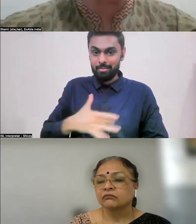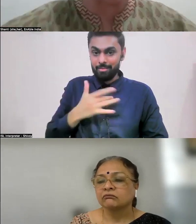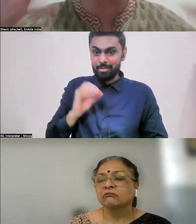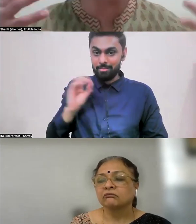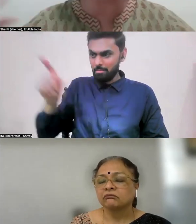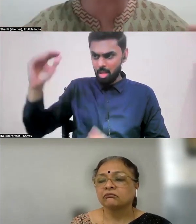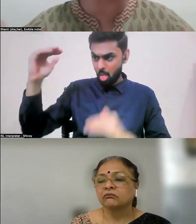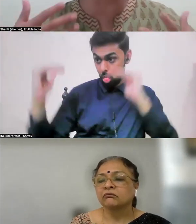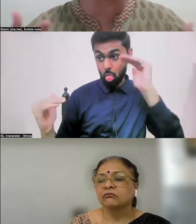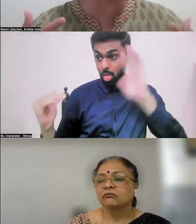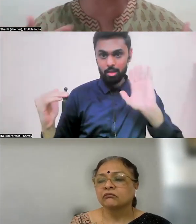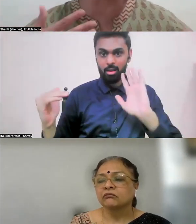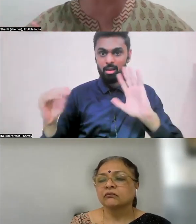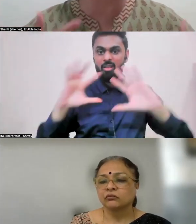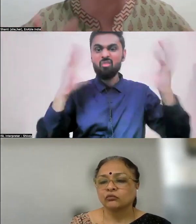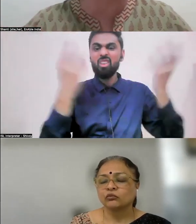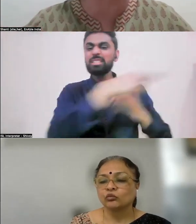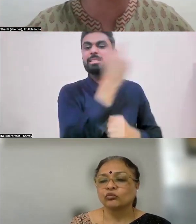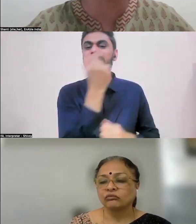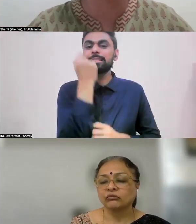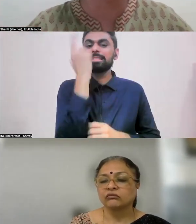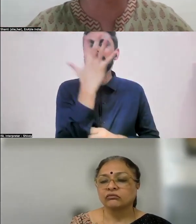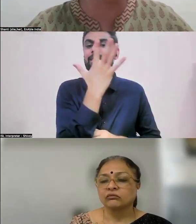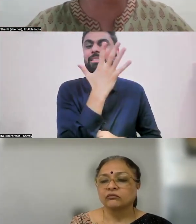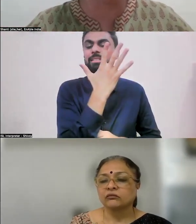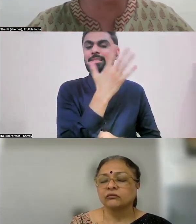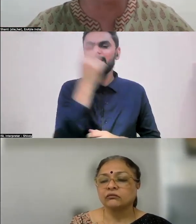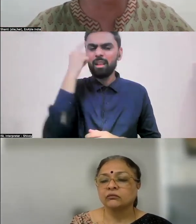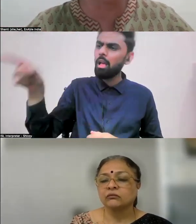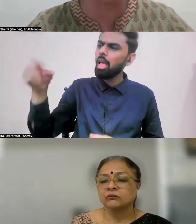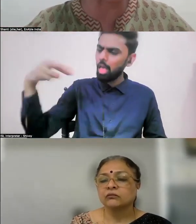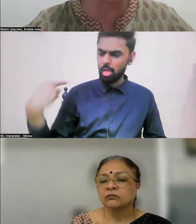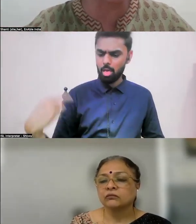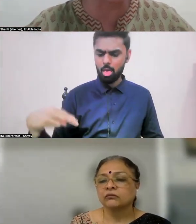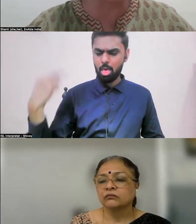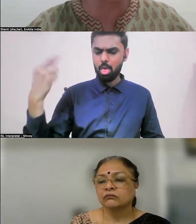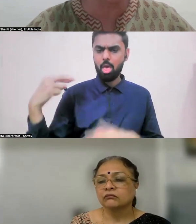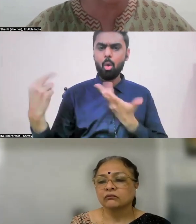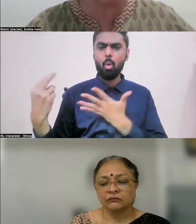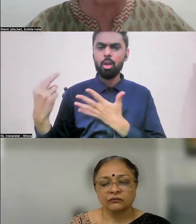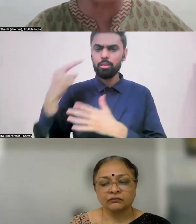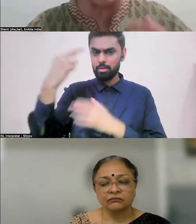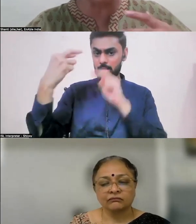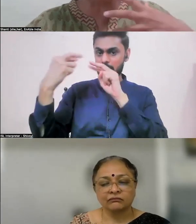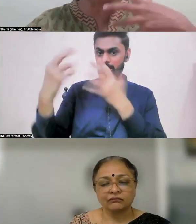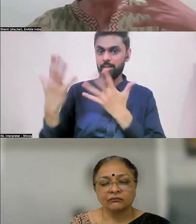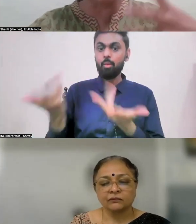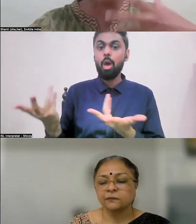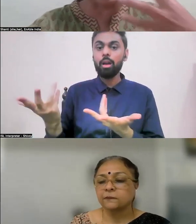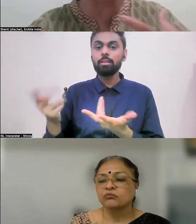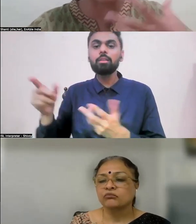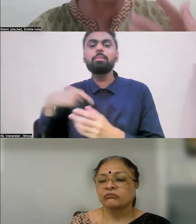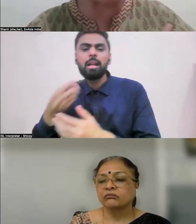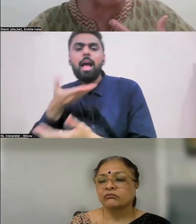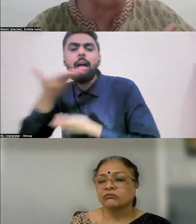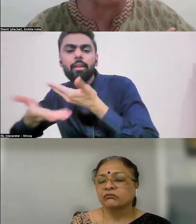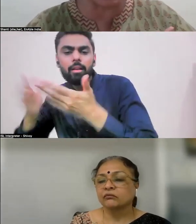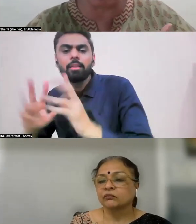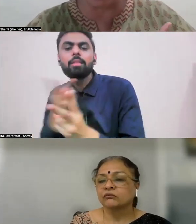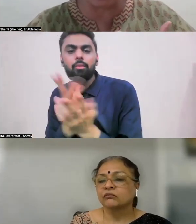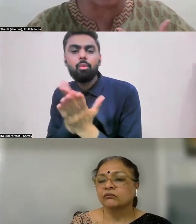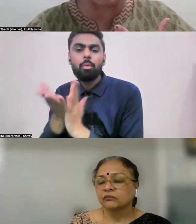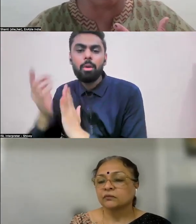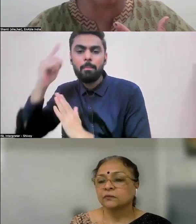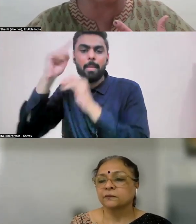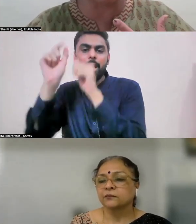feeling that the person is lesser, just because the world doesn't understand the person otherwise, That's the issue. So I think, these are the kind of mental